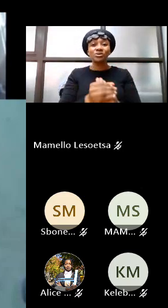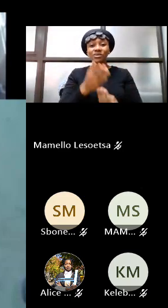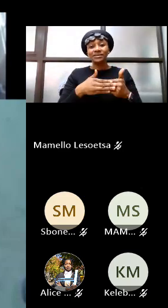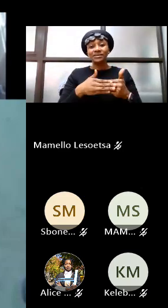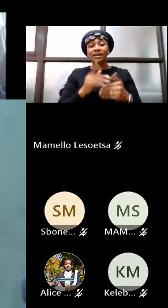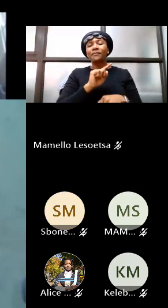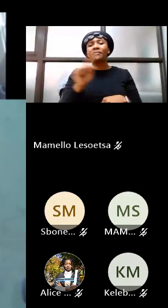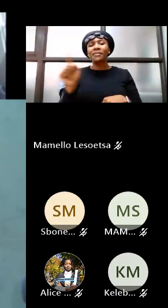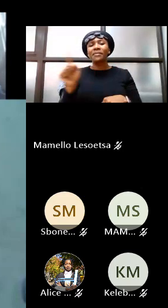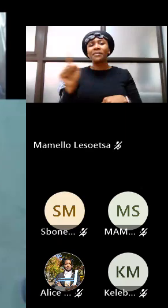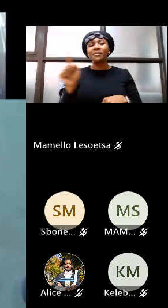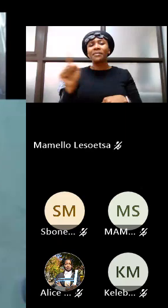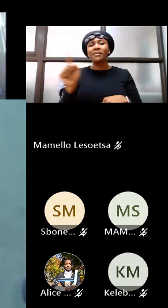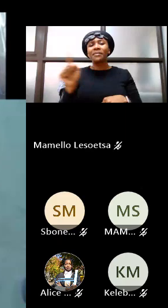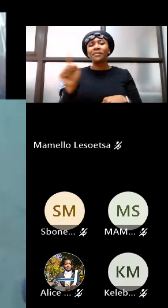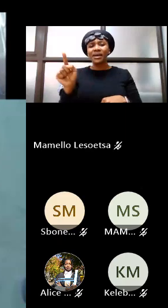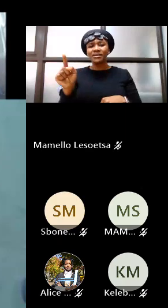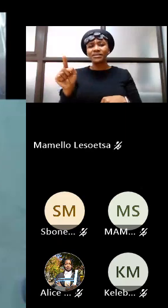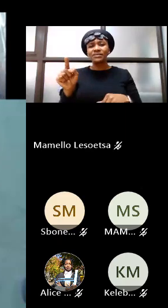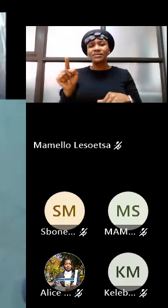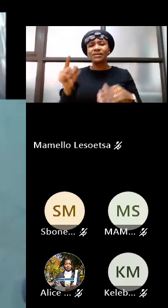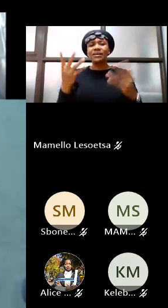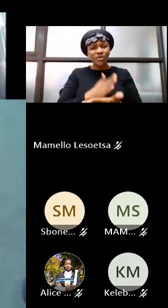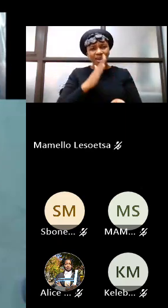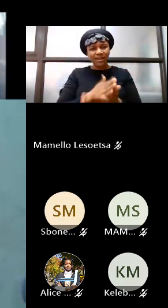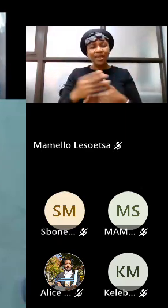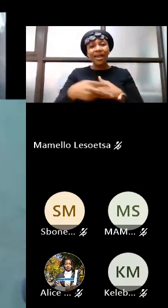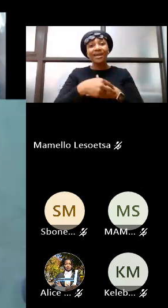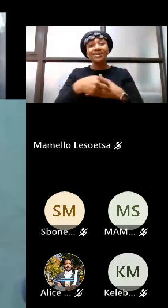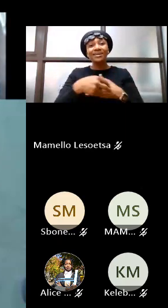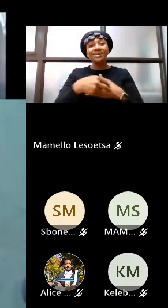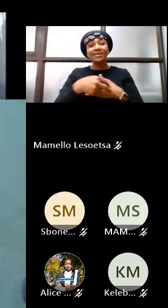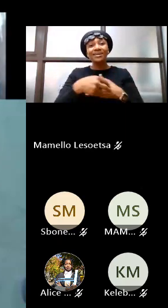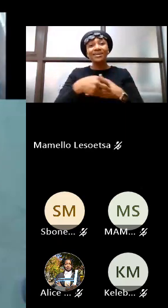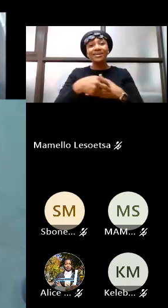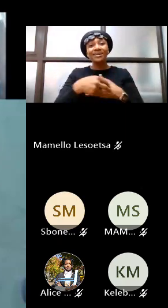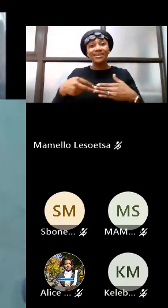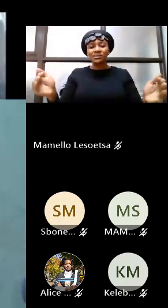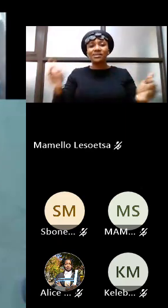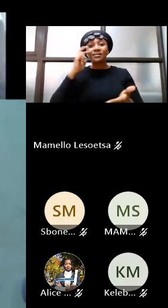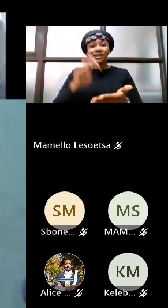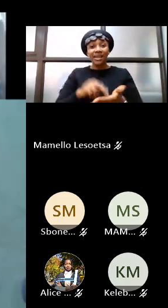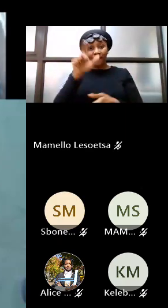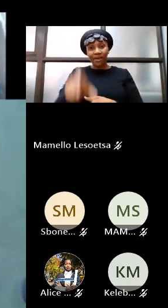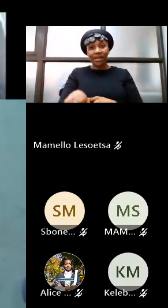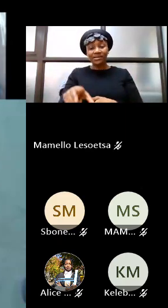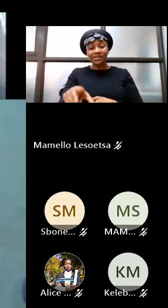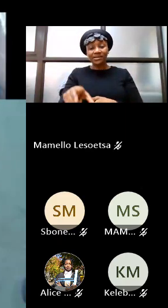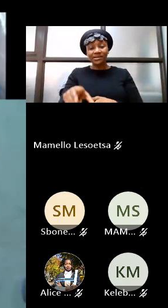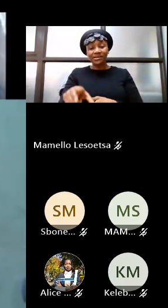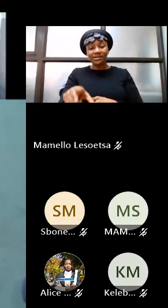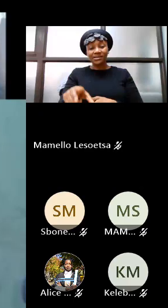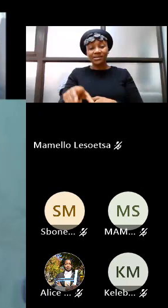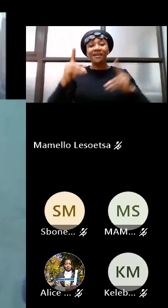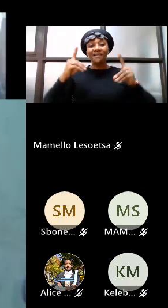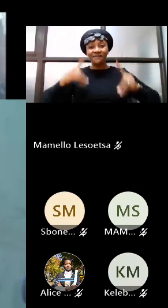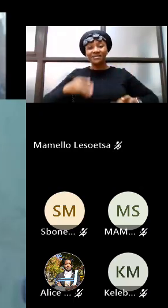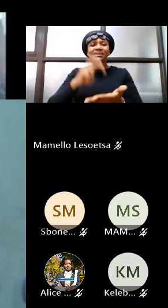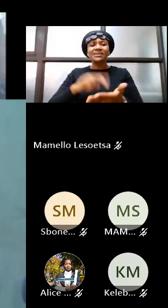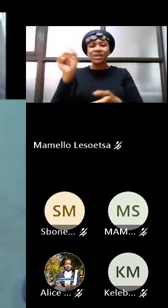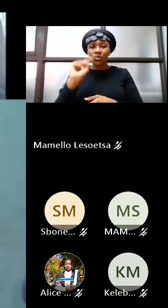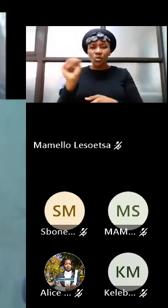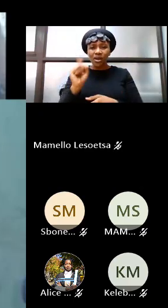But to really address the holistic need of a person with a physical impairment, you need a little bit